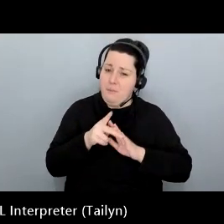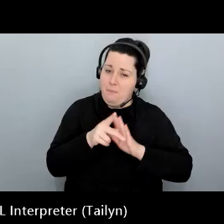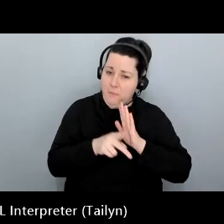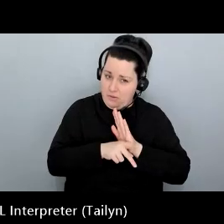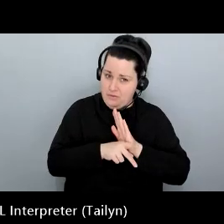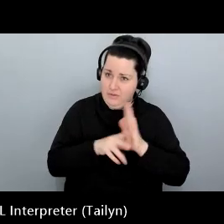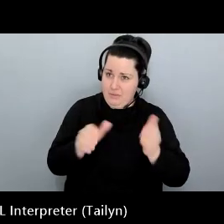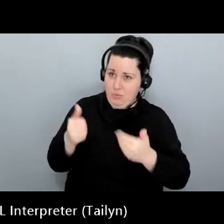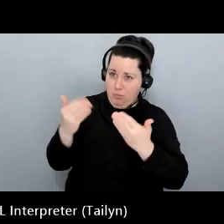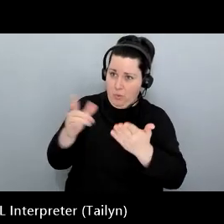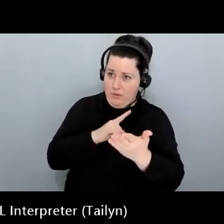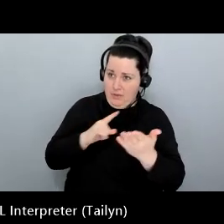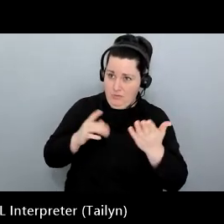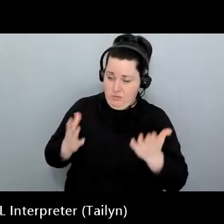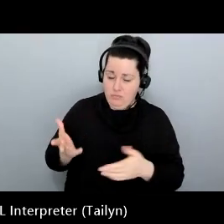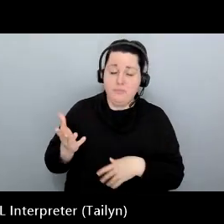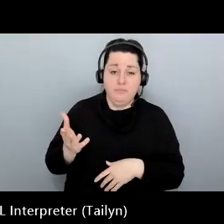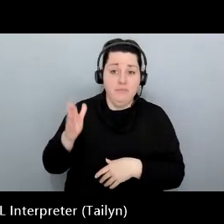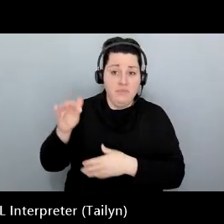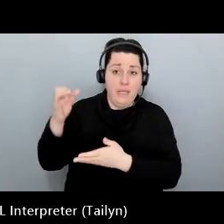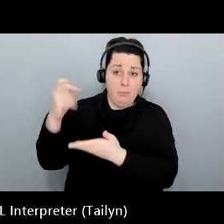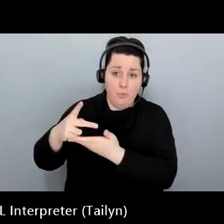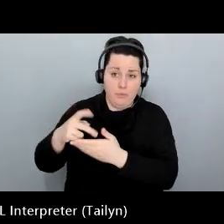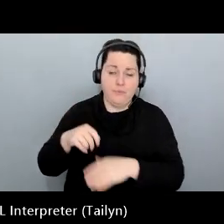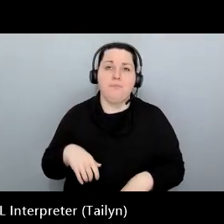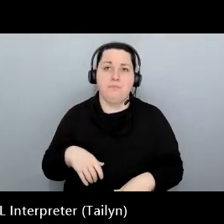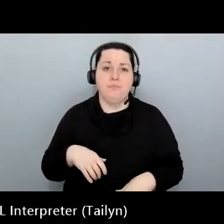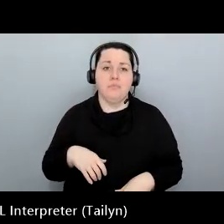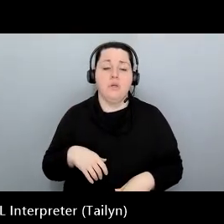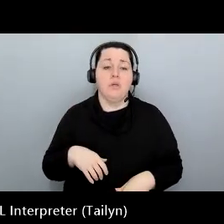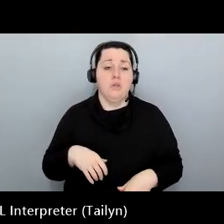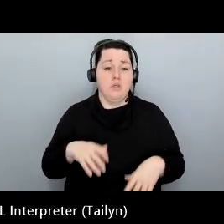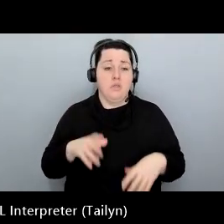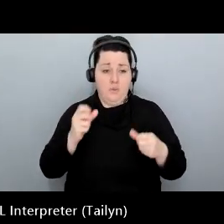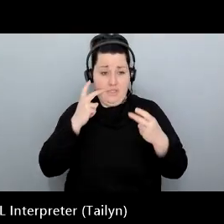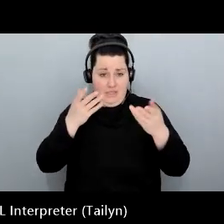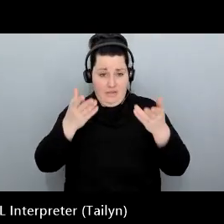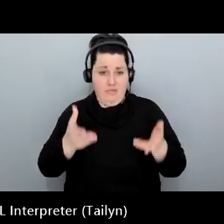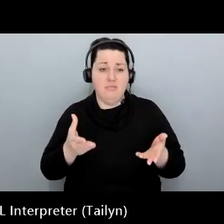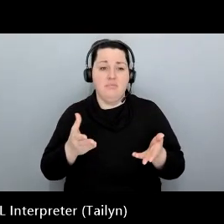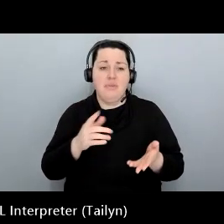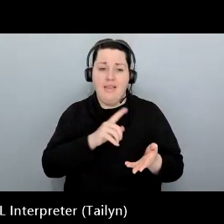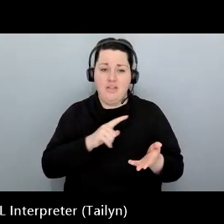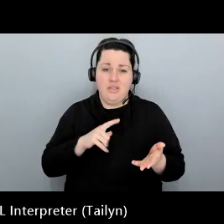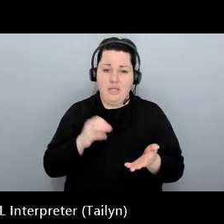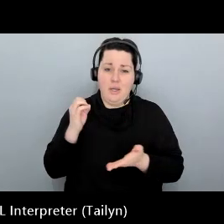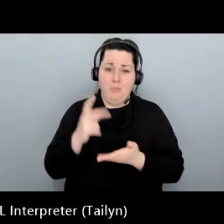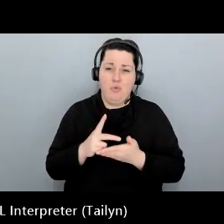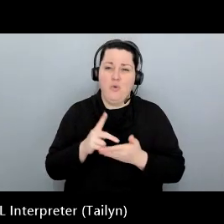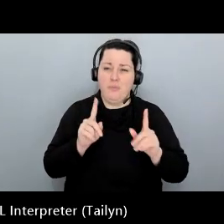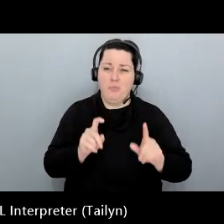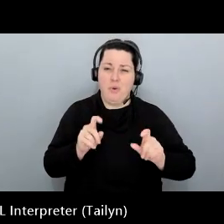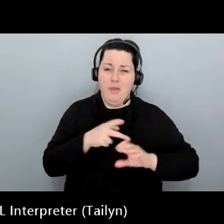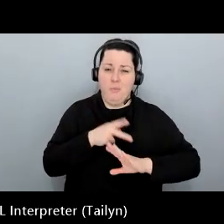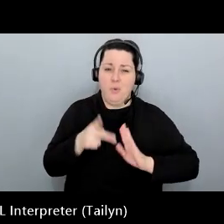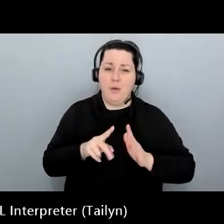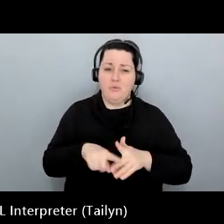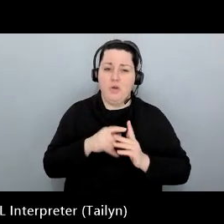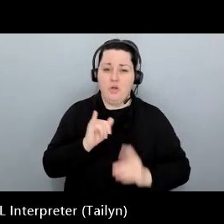to the legislature, which was approved. And so, as you can see here, the legislature approved a pilot program that began on